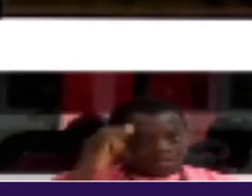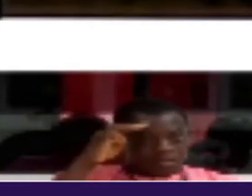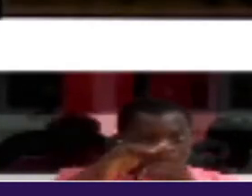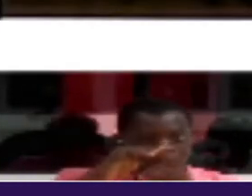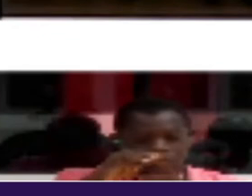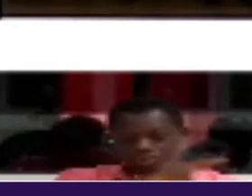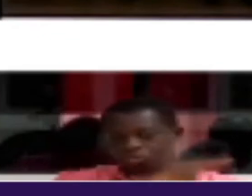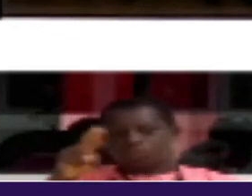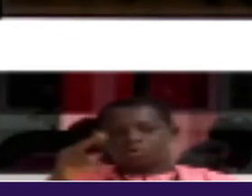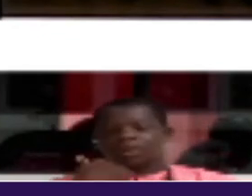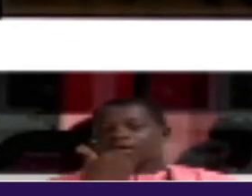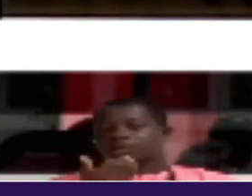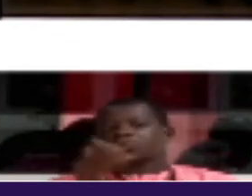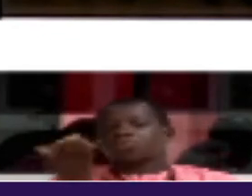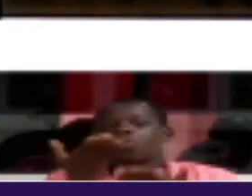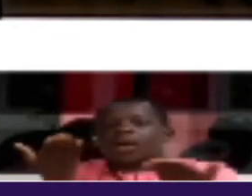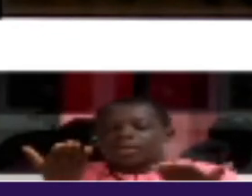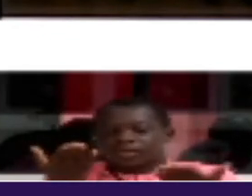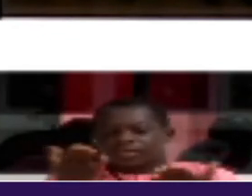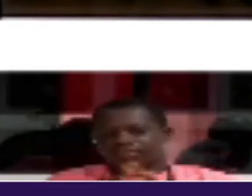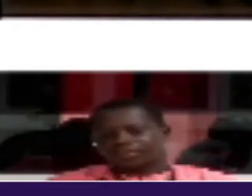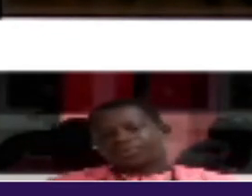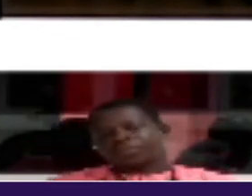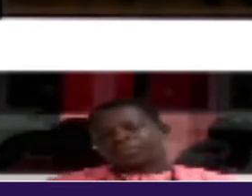don't ask him. Why?